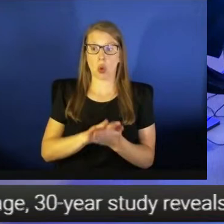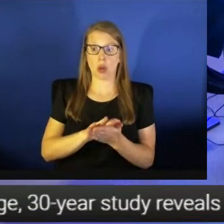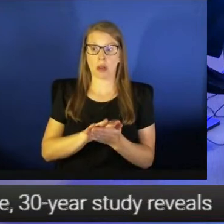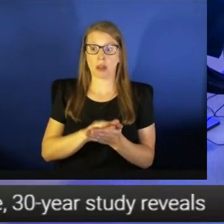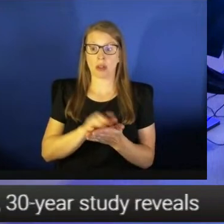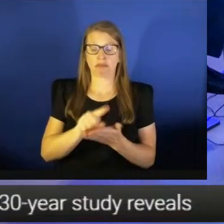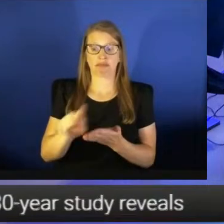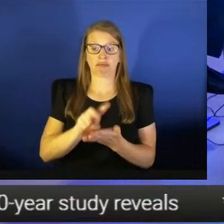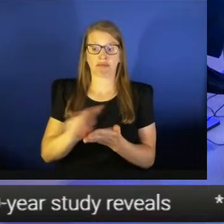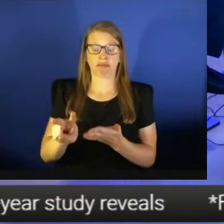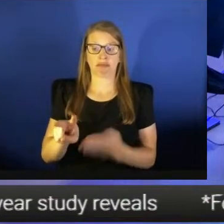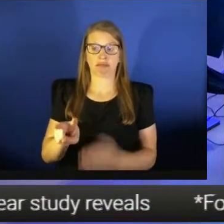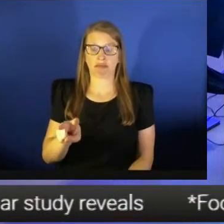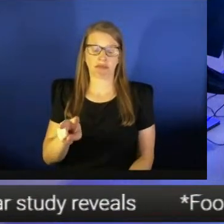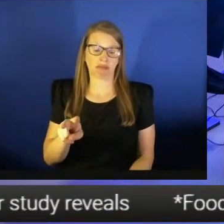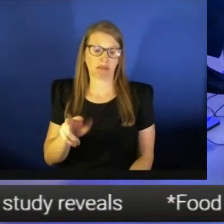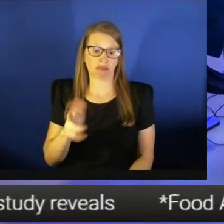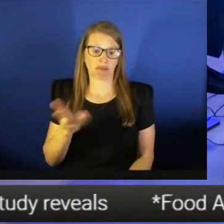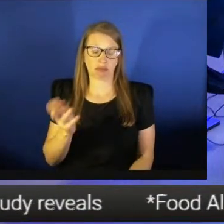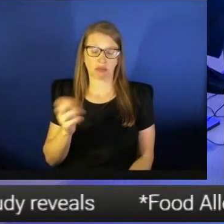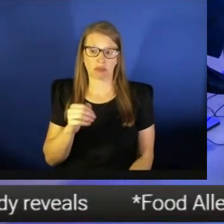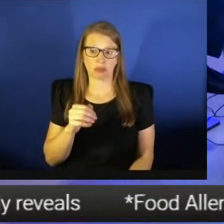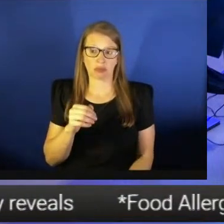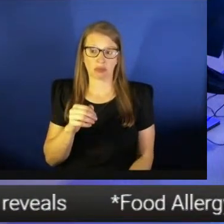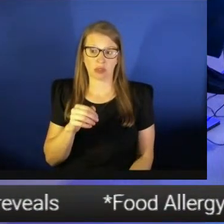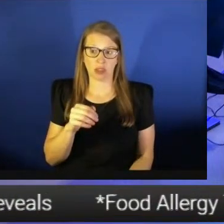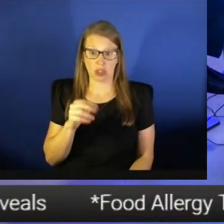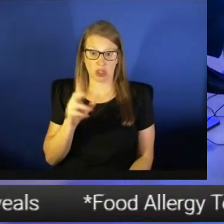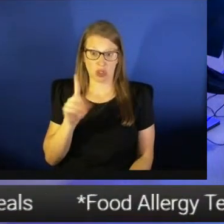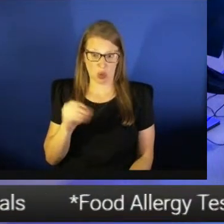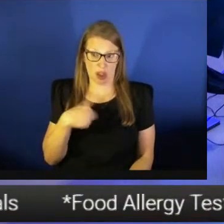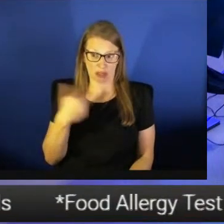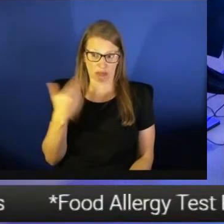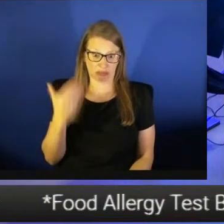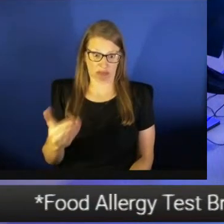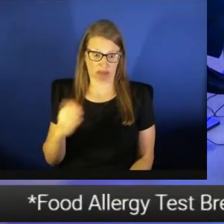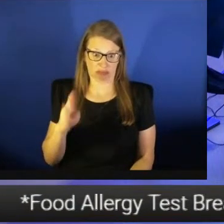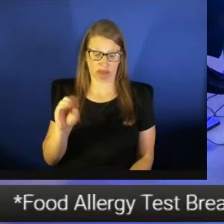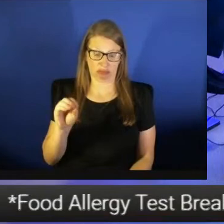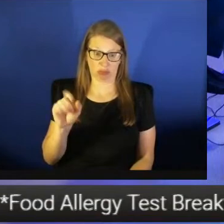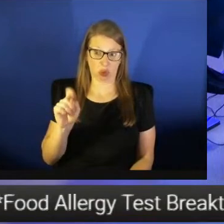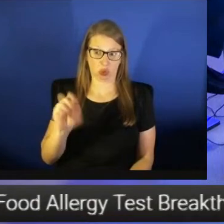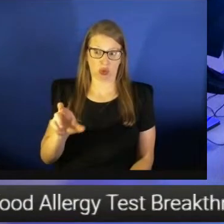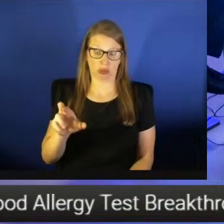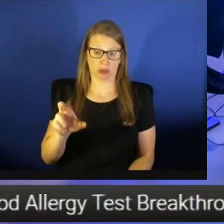And so do I get their booster? Do I go ahead and get that and get them lined up, ready for school?